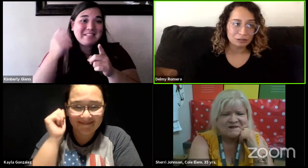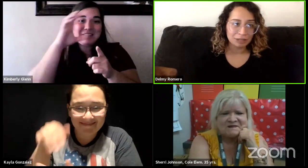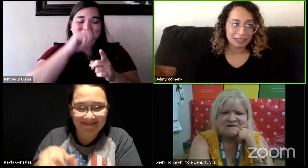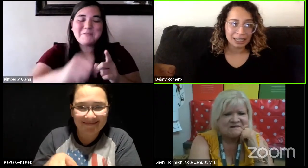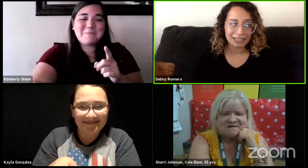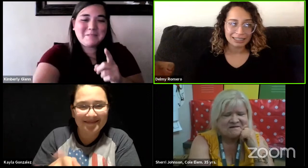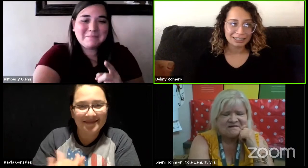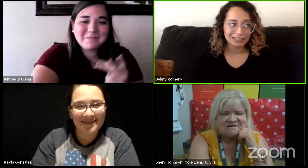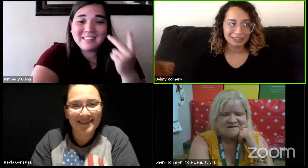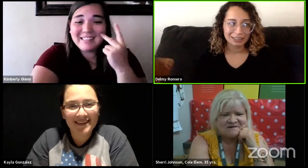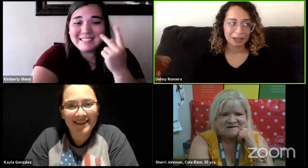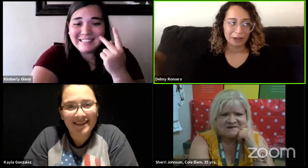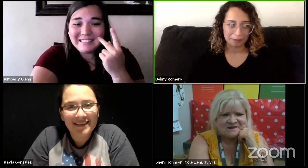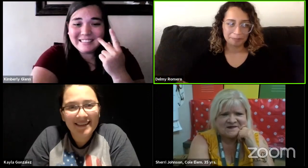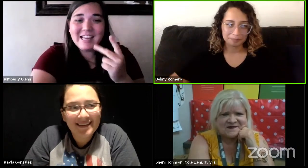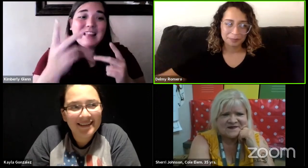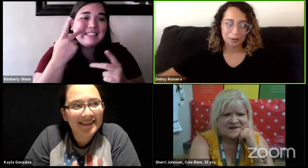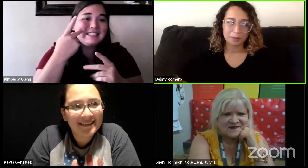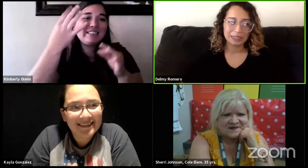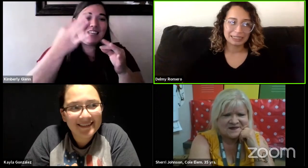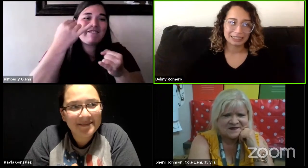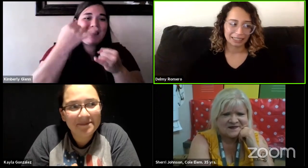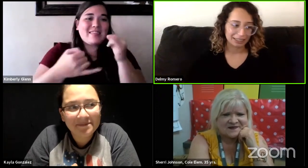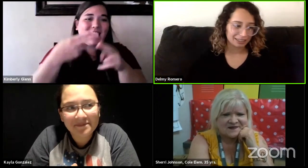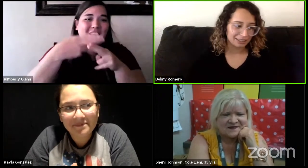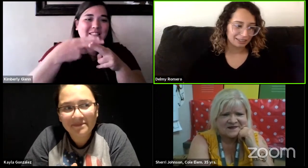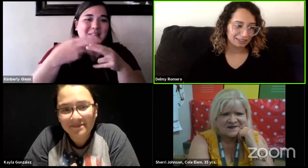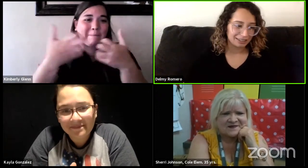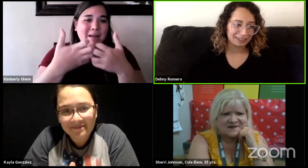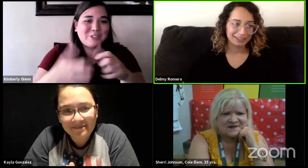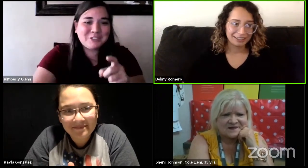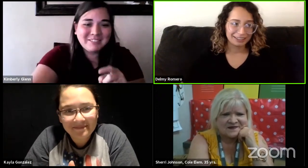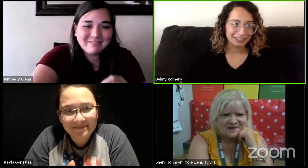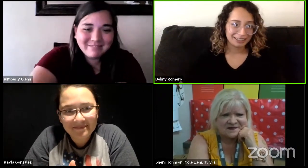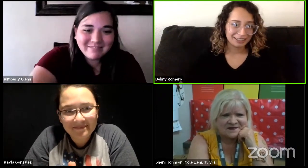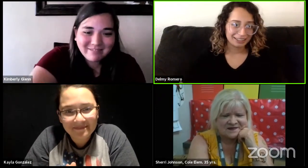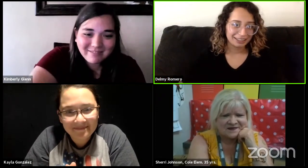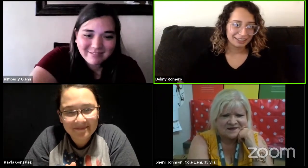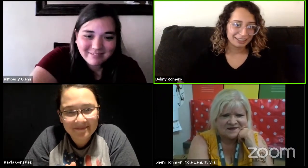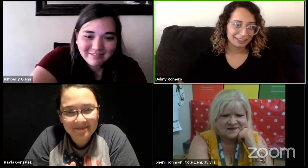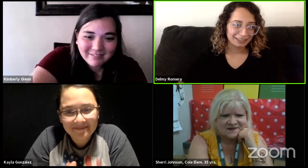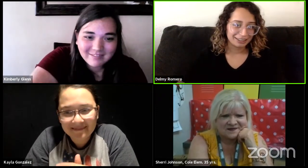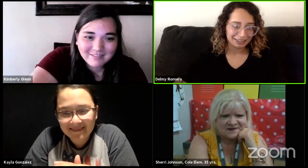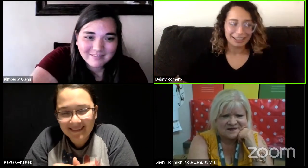Sherry, do you want to guess? Okay, well, let's see.